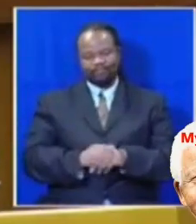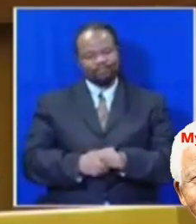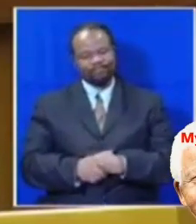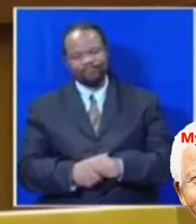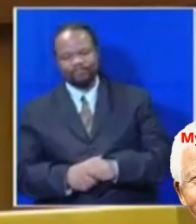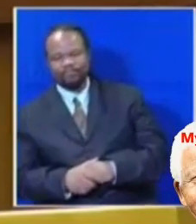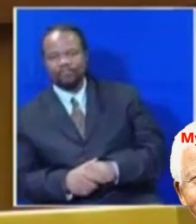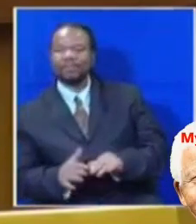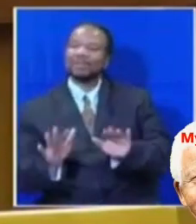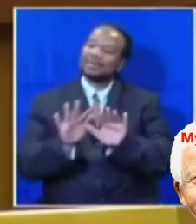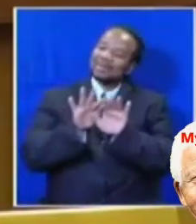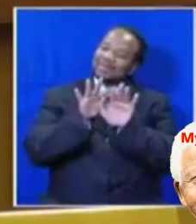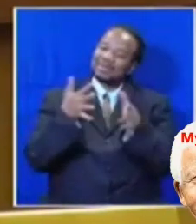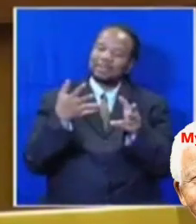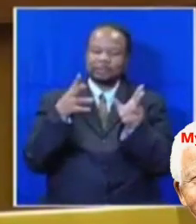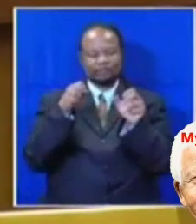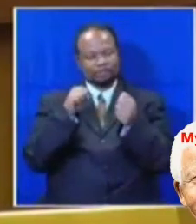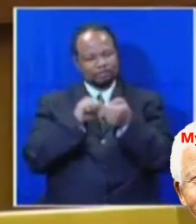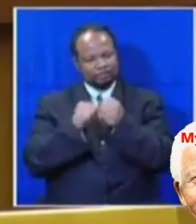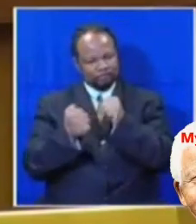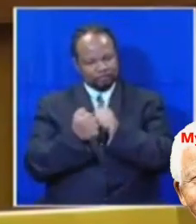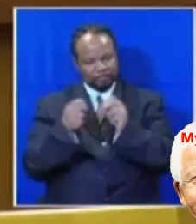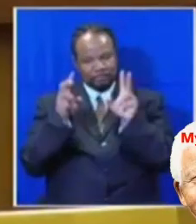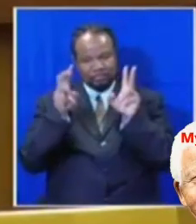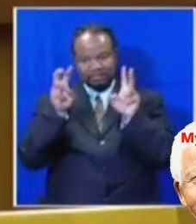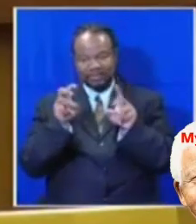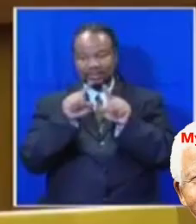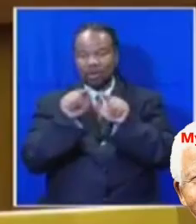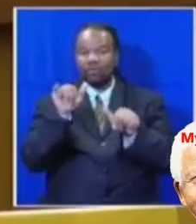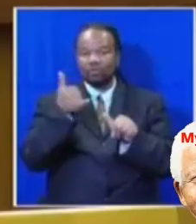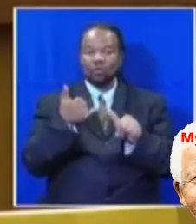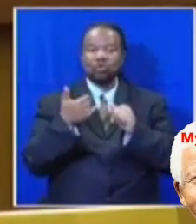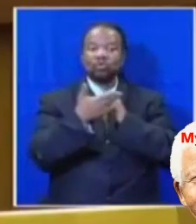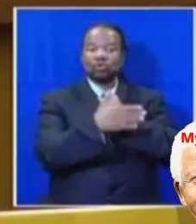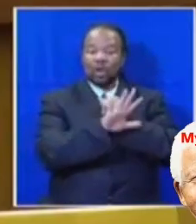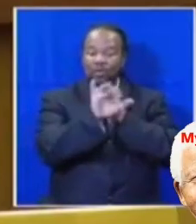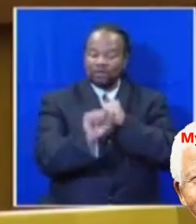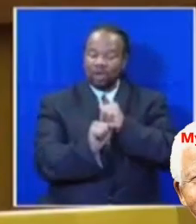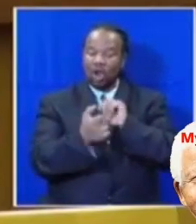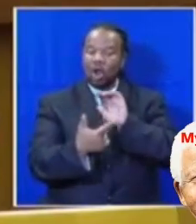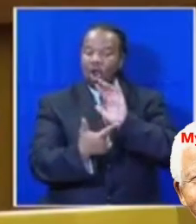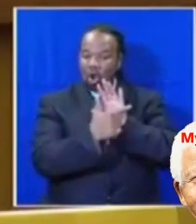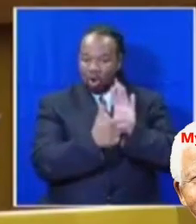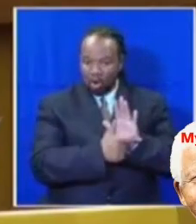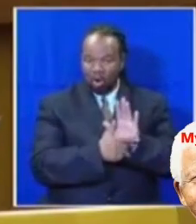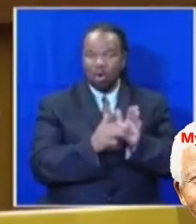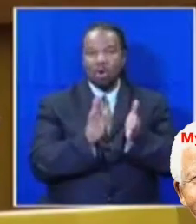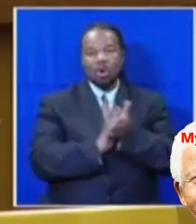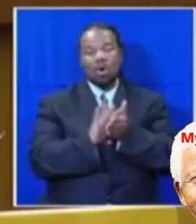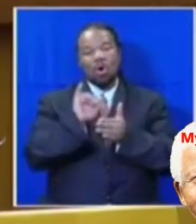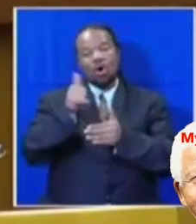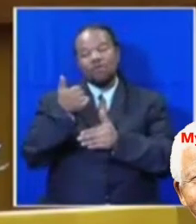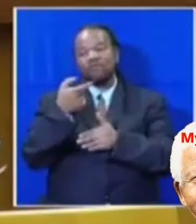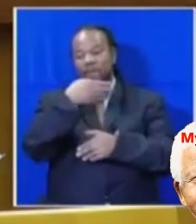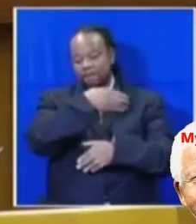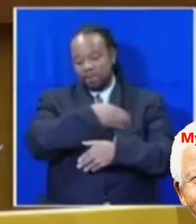submitted that the complex issues in South Africa's domestic law regarding the immunities and inviolability of sitting president